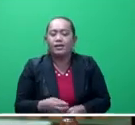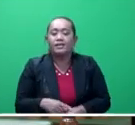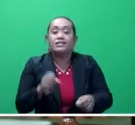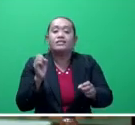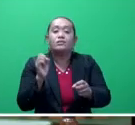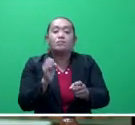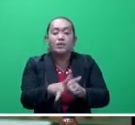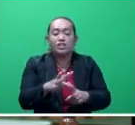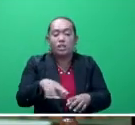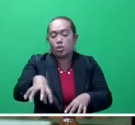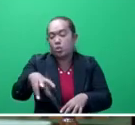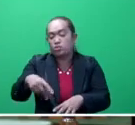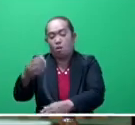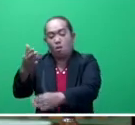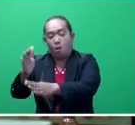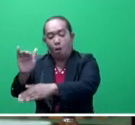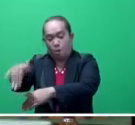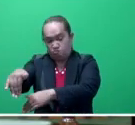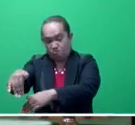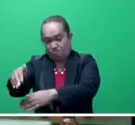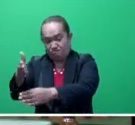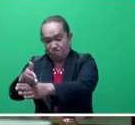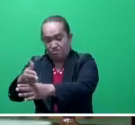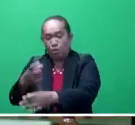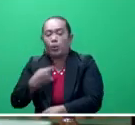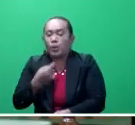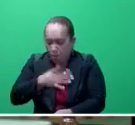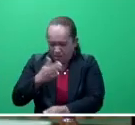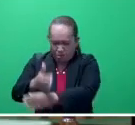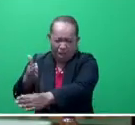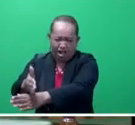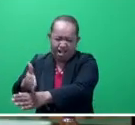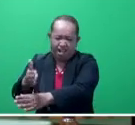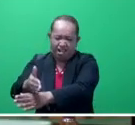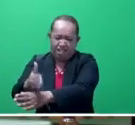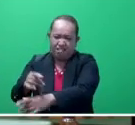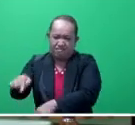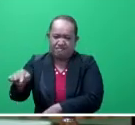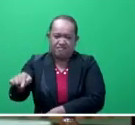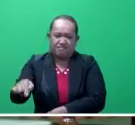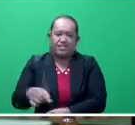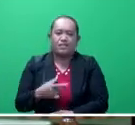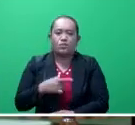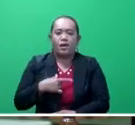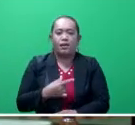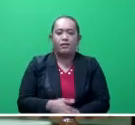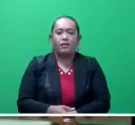to provide actual opportunities for employment for Fijians with an allocation of $5 million.